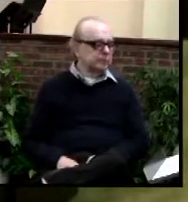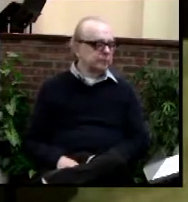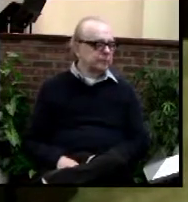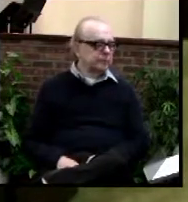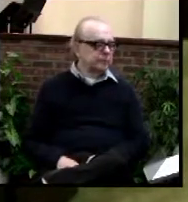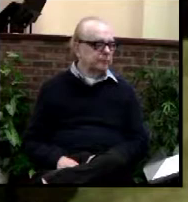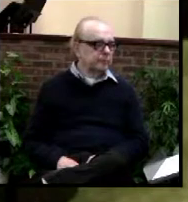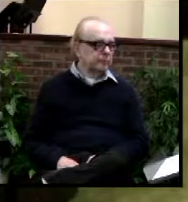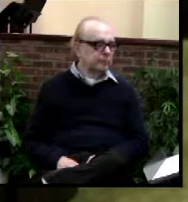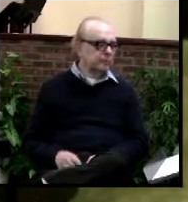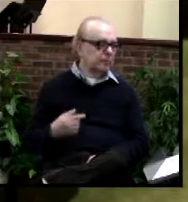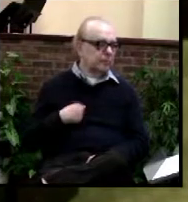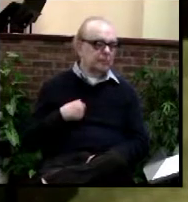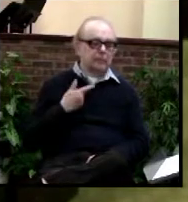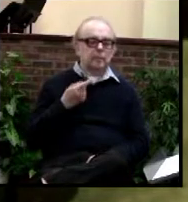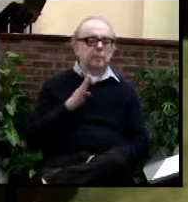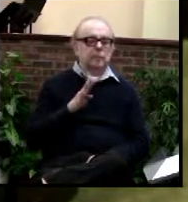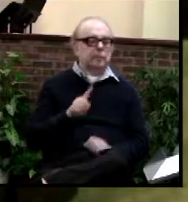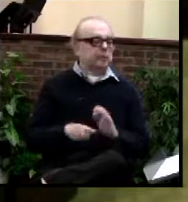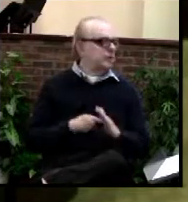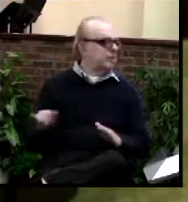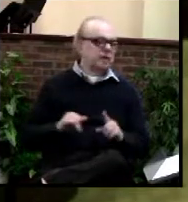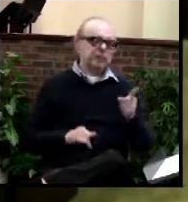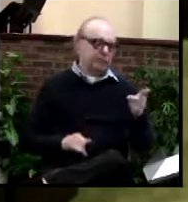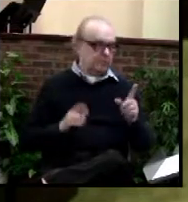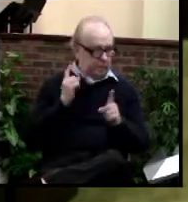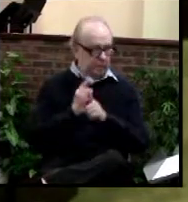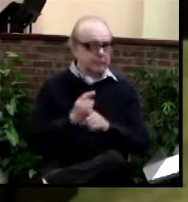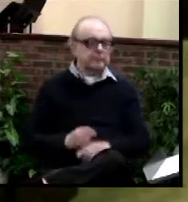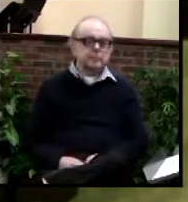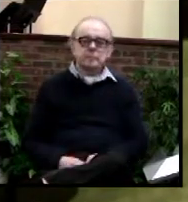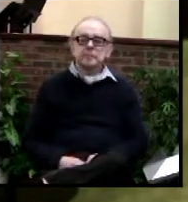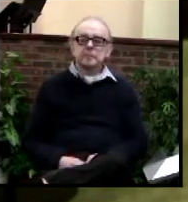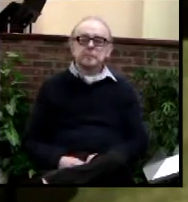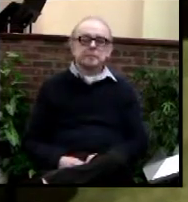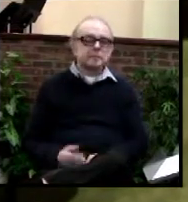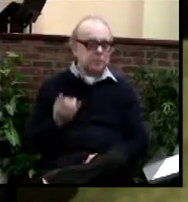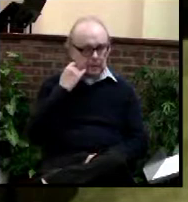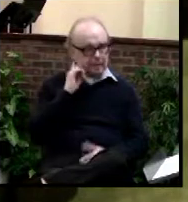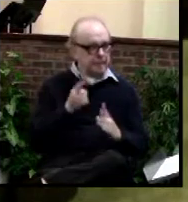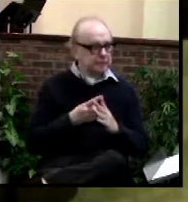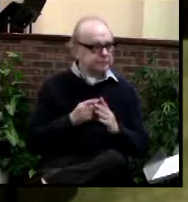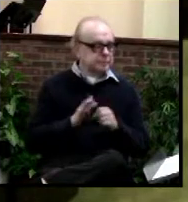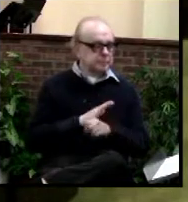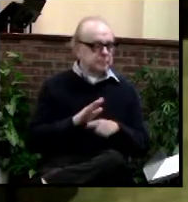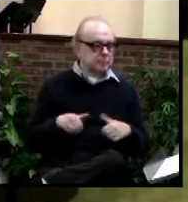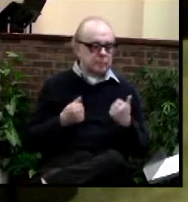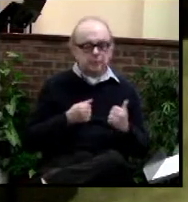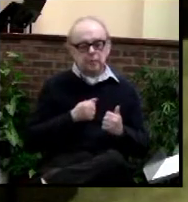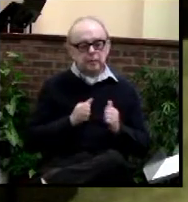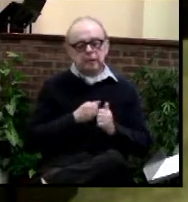I've got 24 hours just the same way you do, right? And if I start filling my life with all these other things,